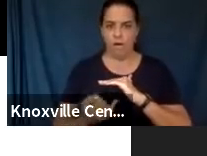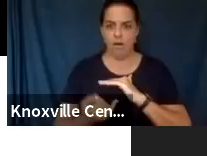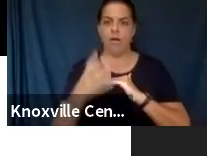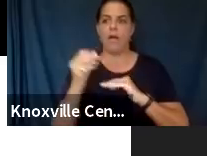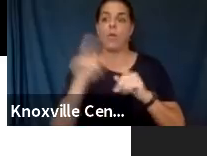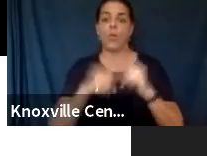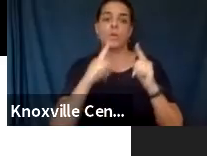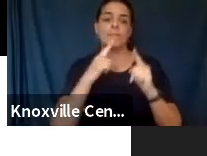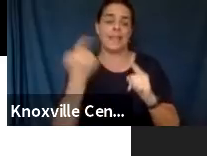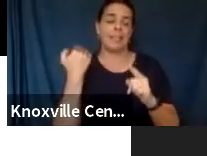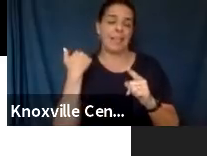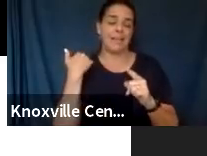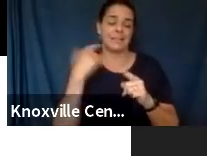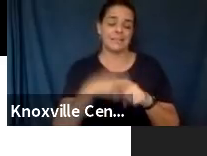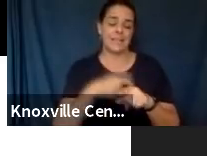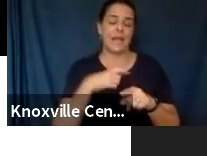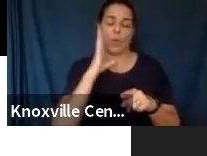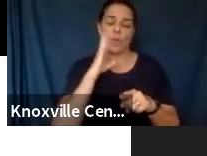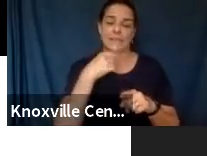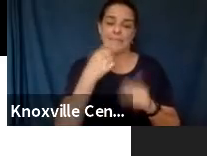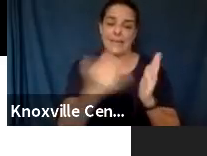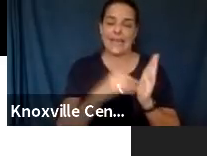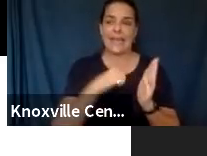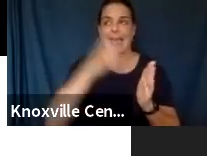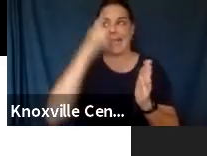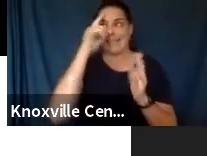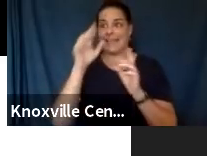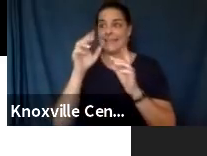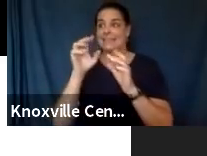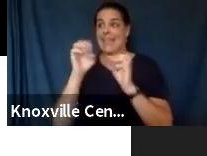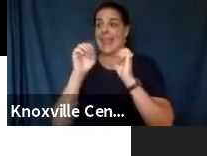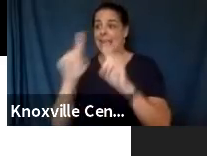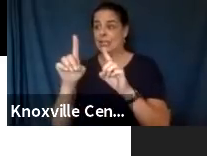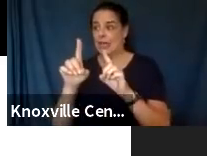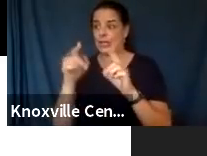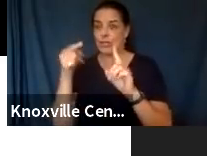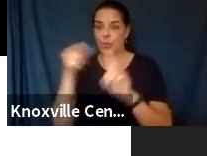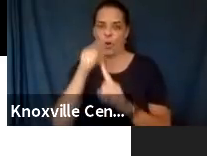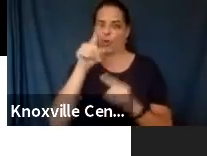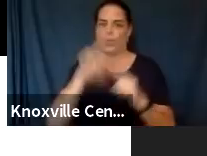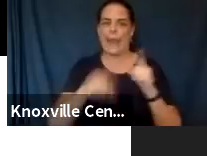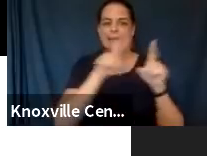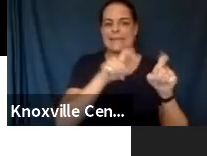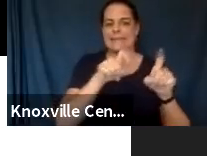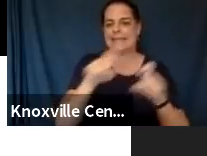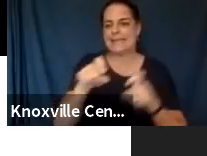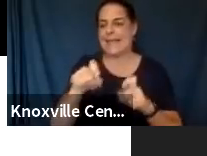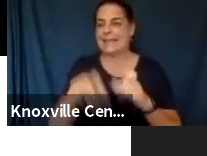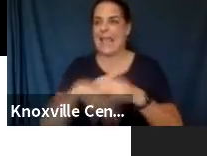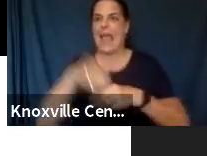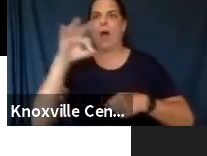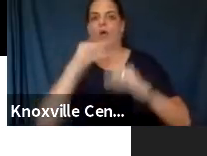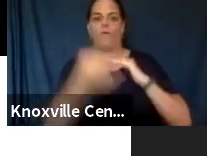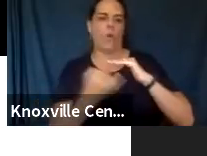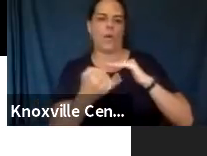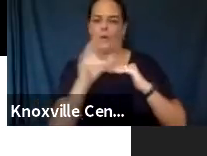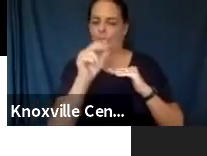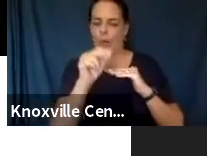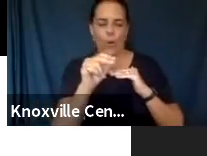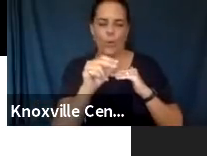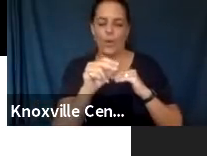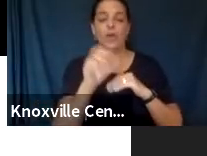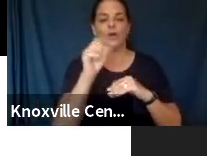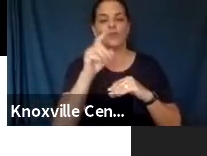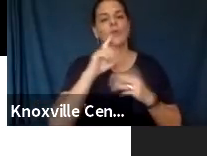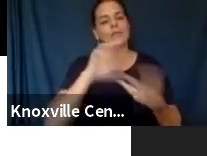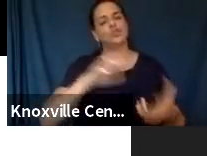say it again, because I think it's an important education point, you can't test your way out of a quarantine if you're truly a contact. And so there's